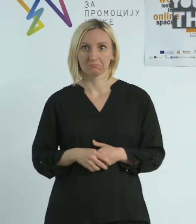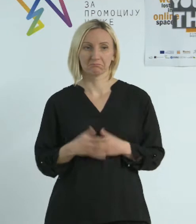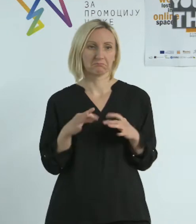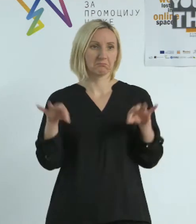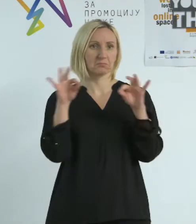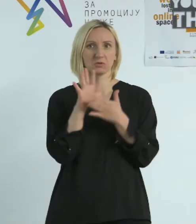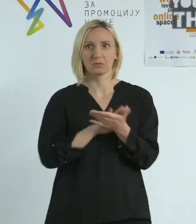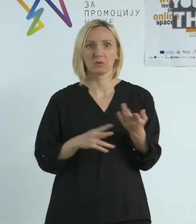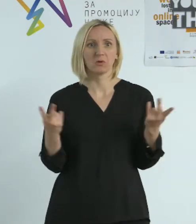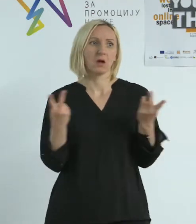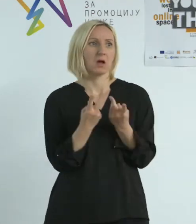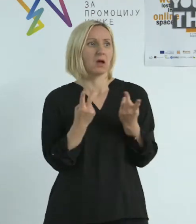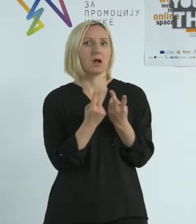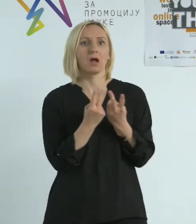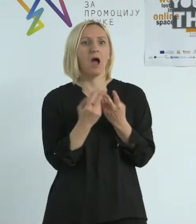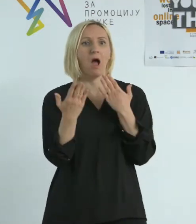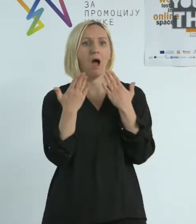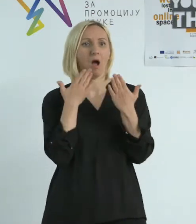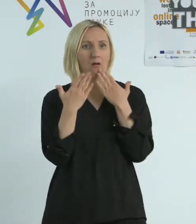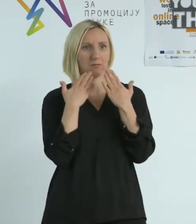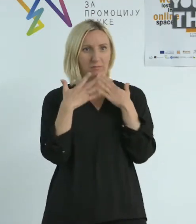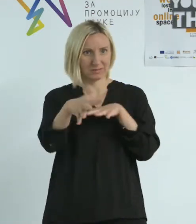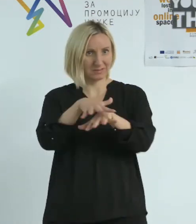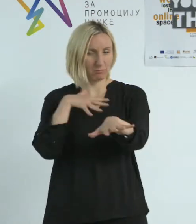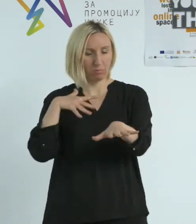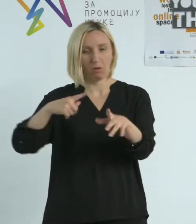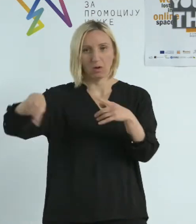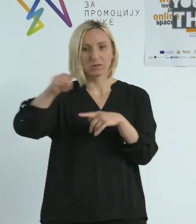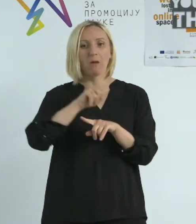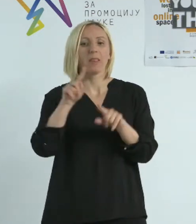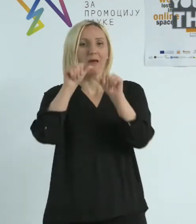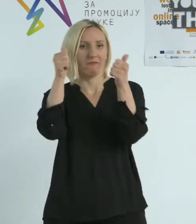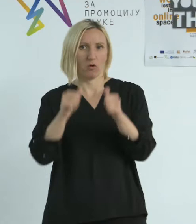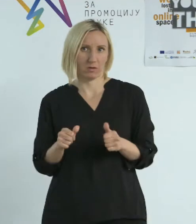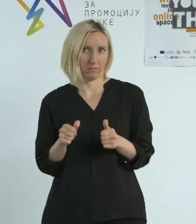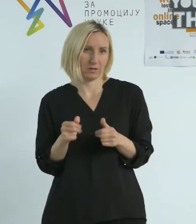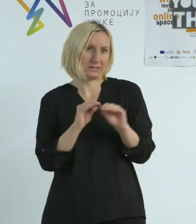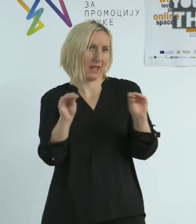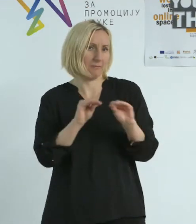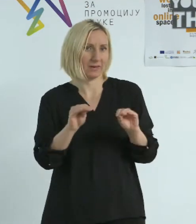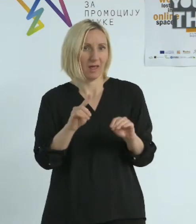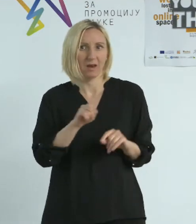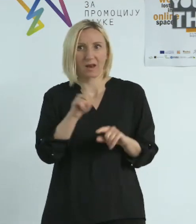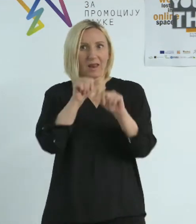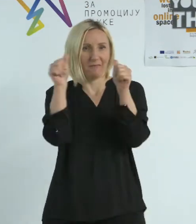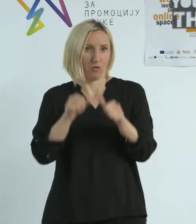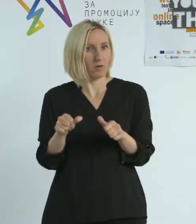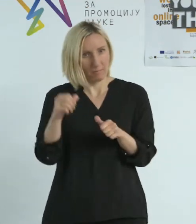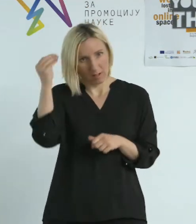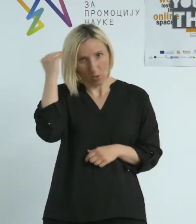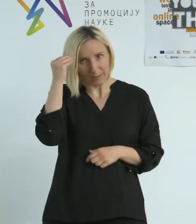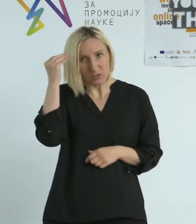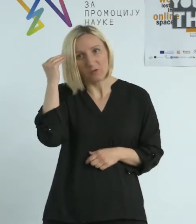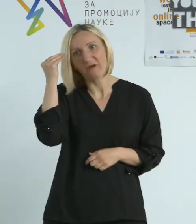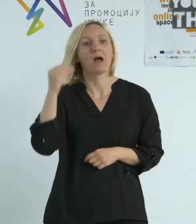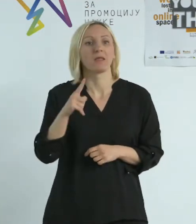some symposium about non-formal education, some seminar. It was the first activity that we had.